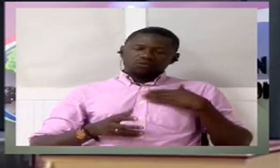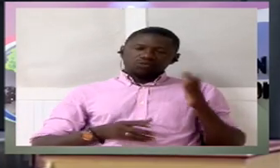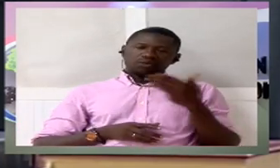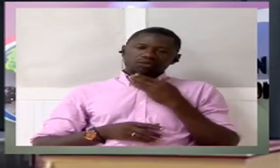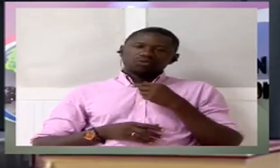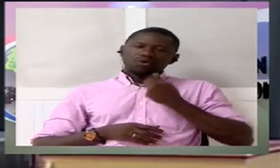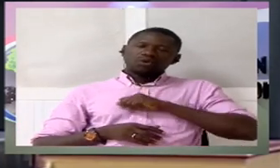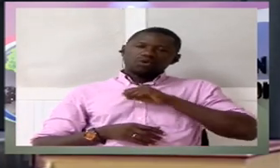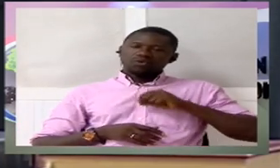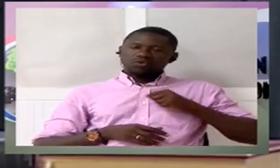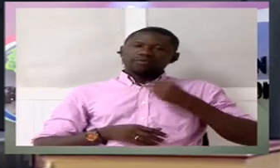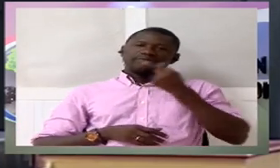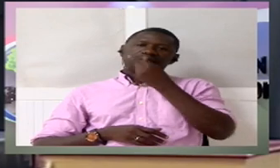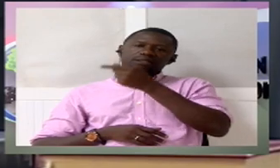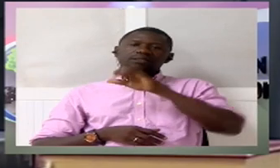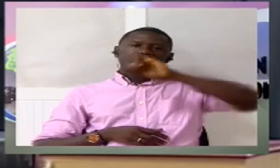Jara.